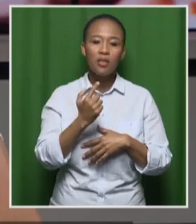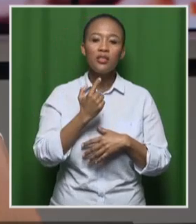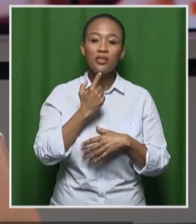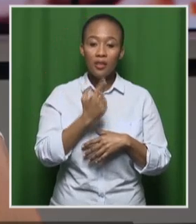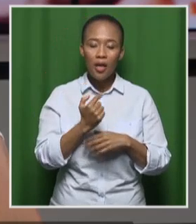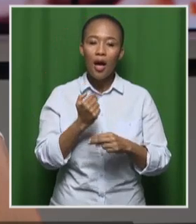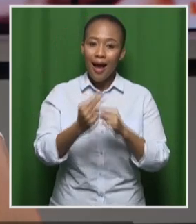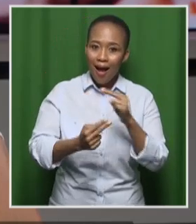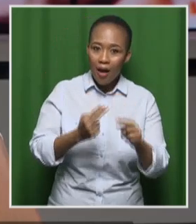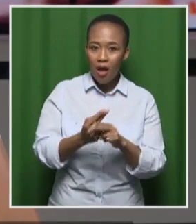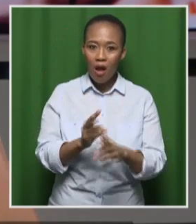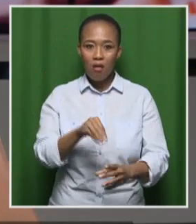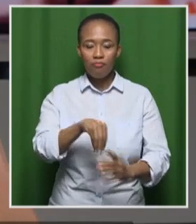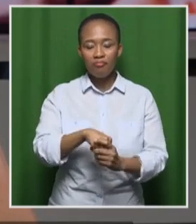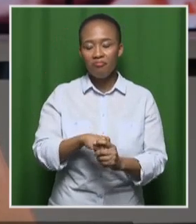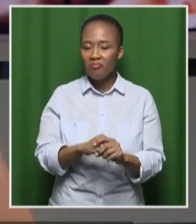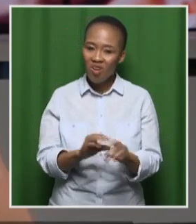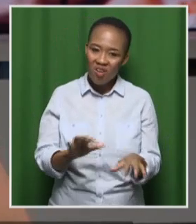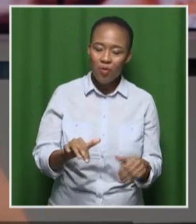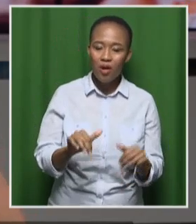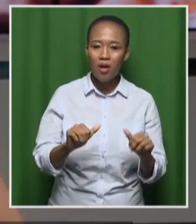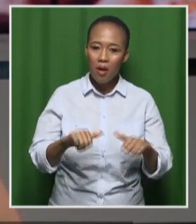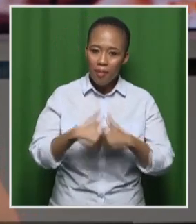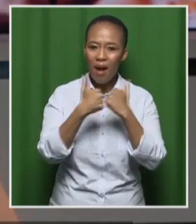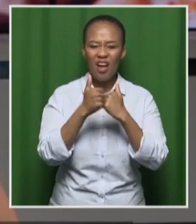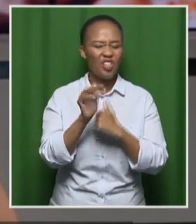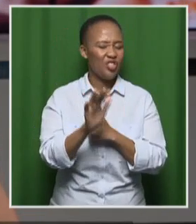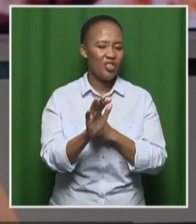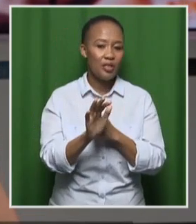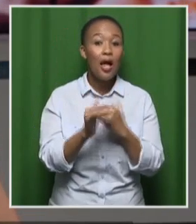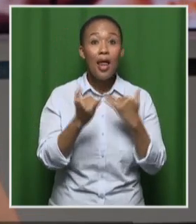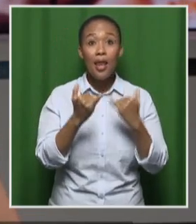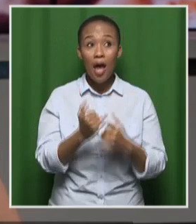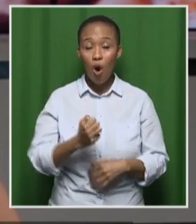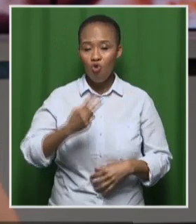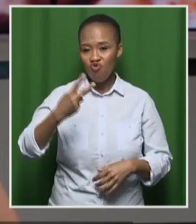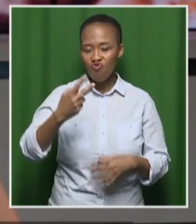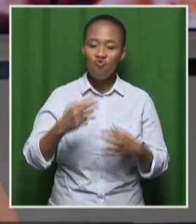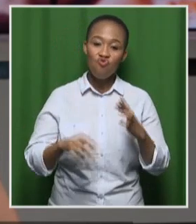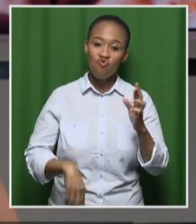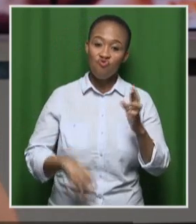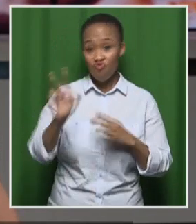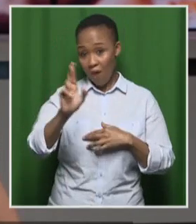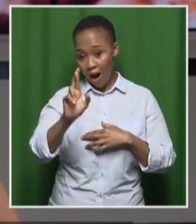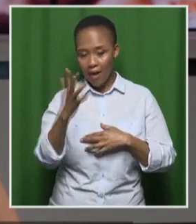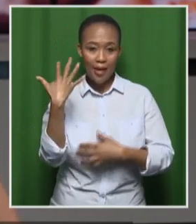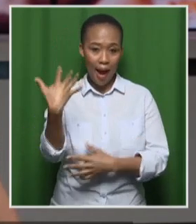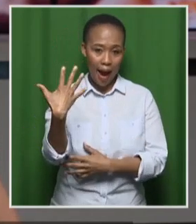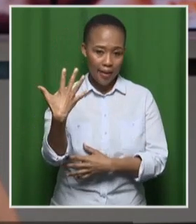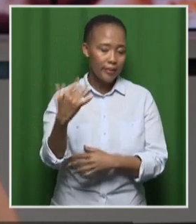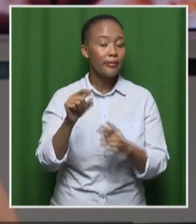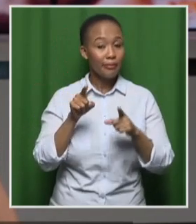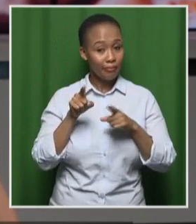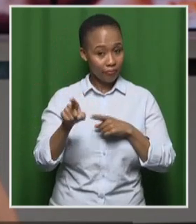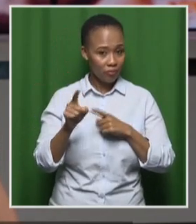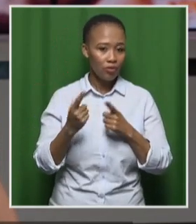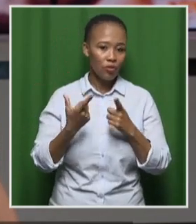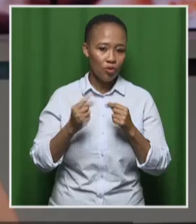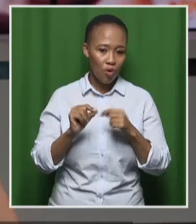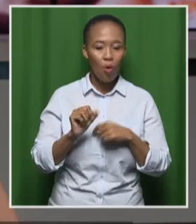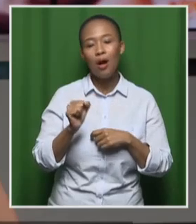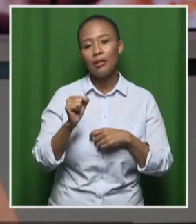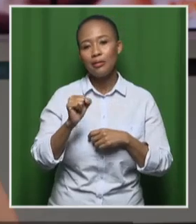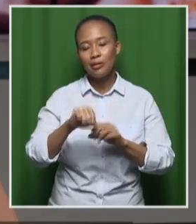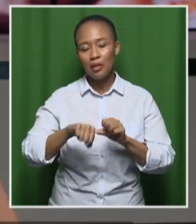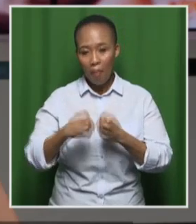rematch. Now, with regards to pulling away from his right hand, I mean, it was literally 6 weeks of the same training